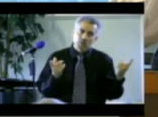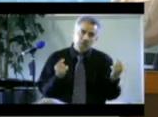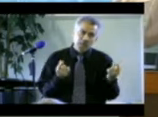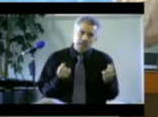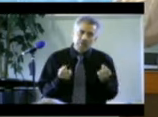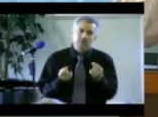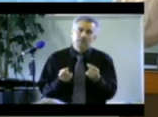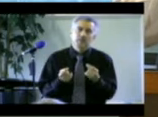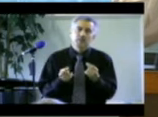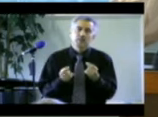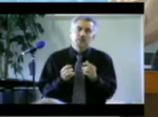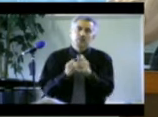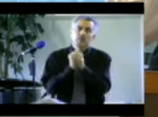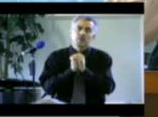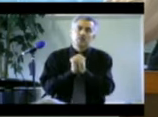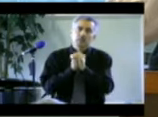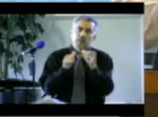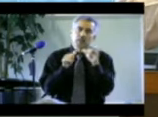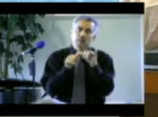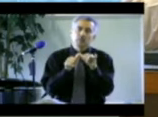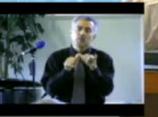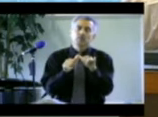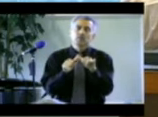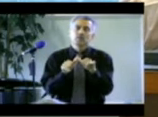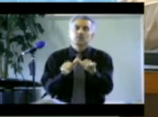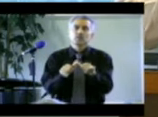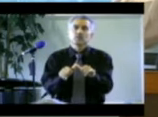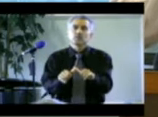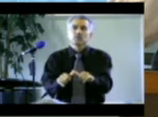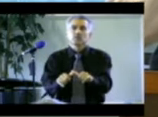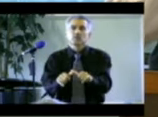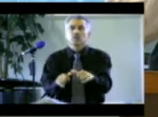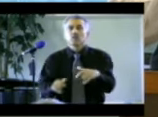without ceasing,